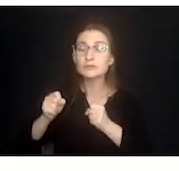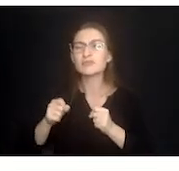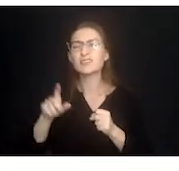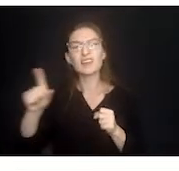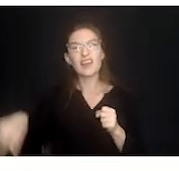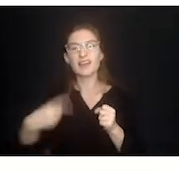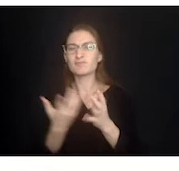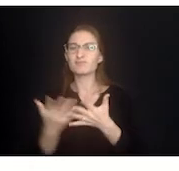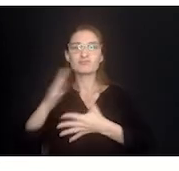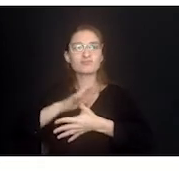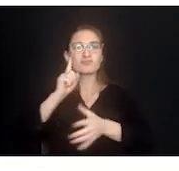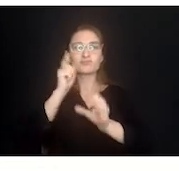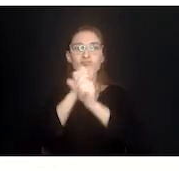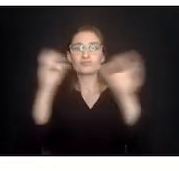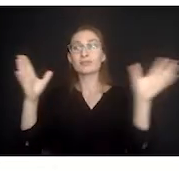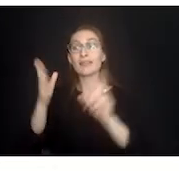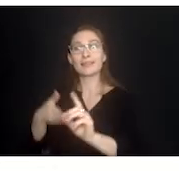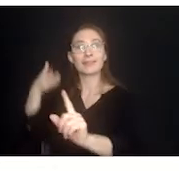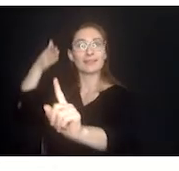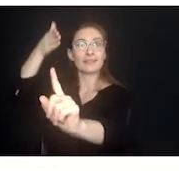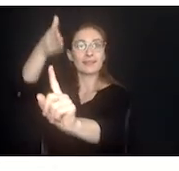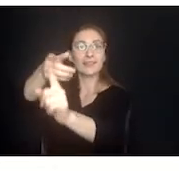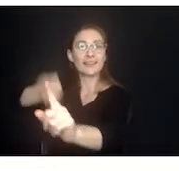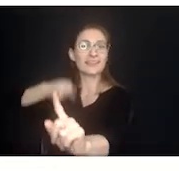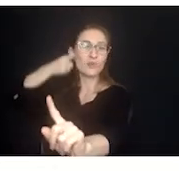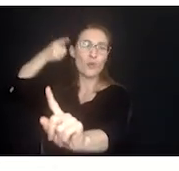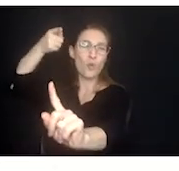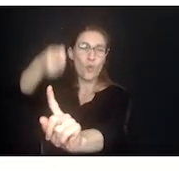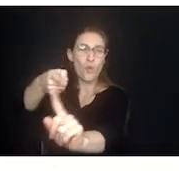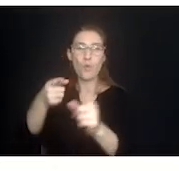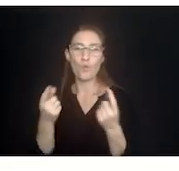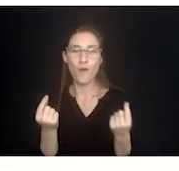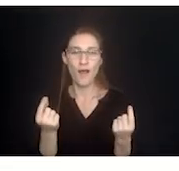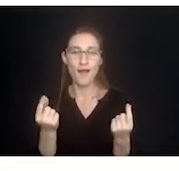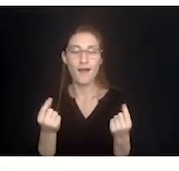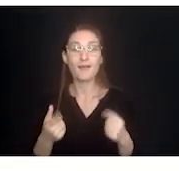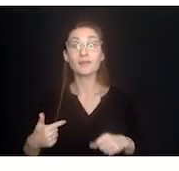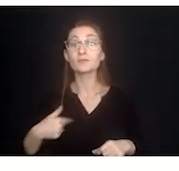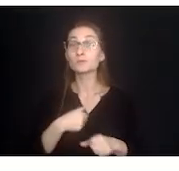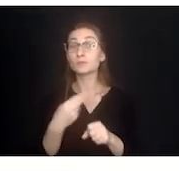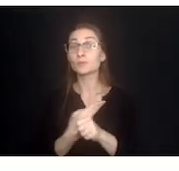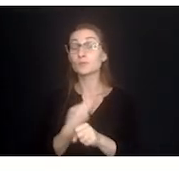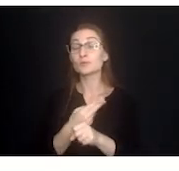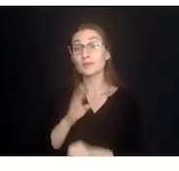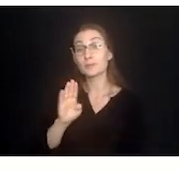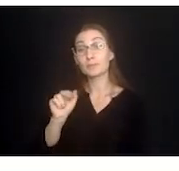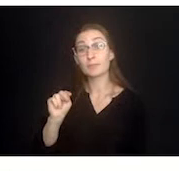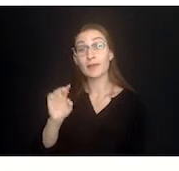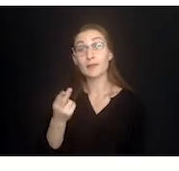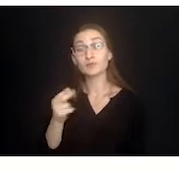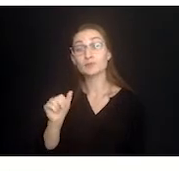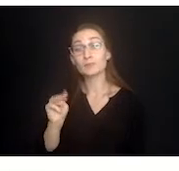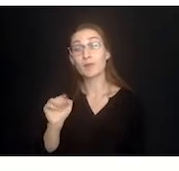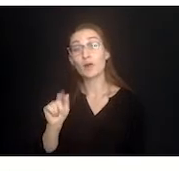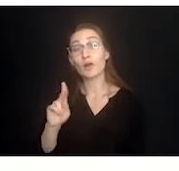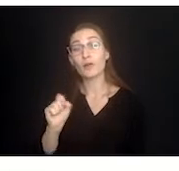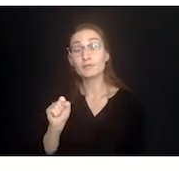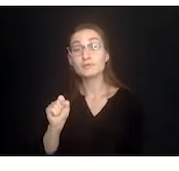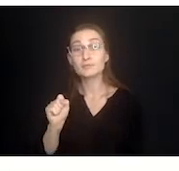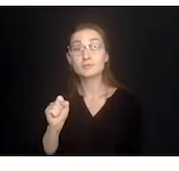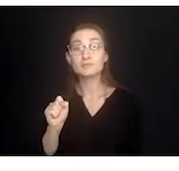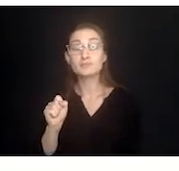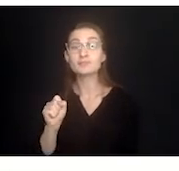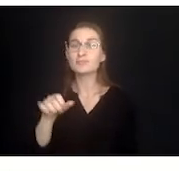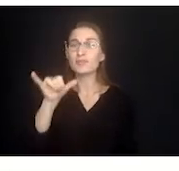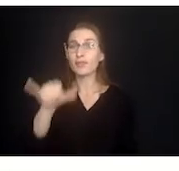resources, strategies, and think about where we want to see Richie at our end goal. We basically map out a plan for Richie's future with benchmarks